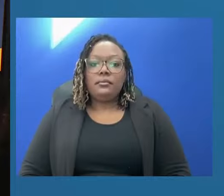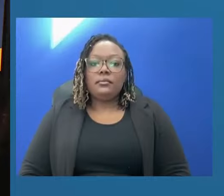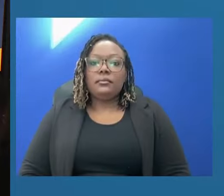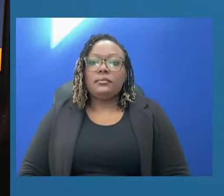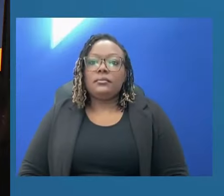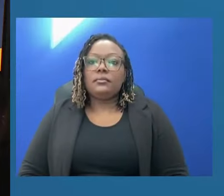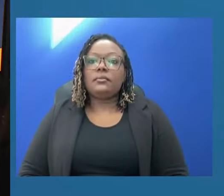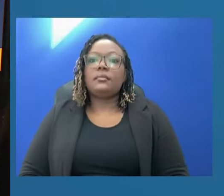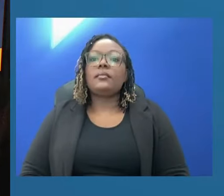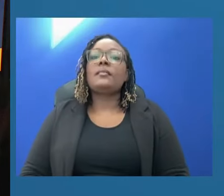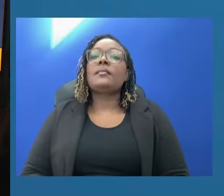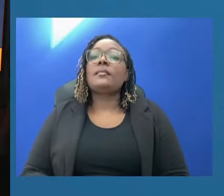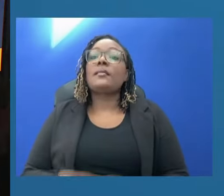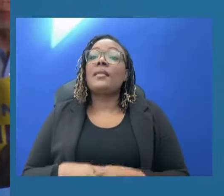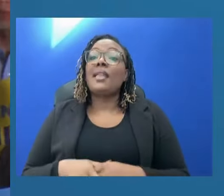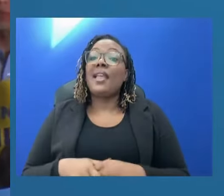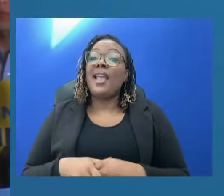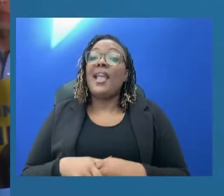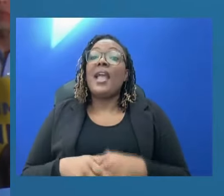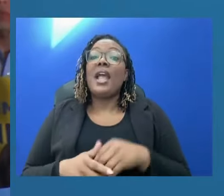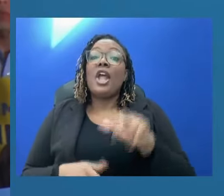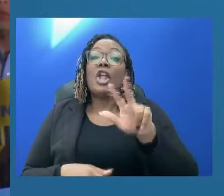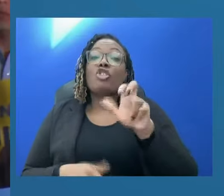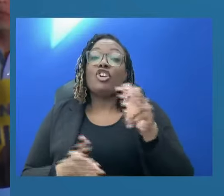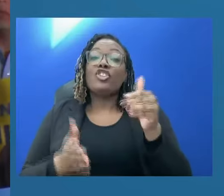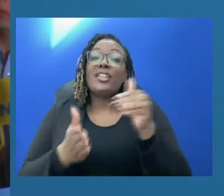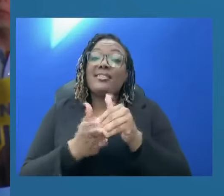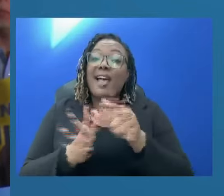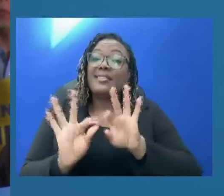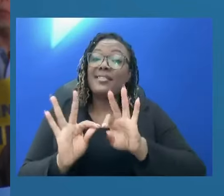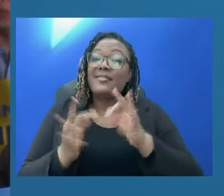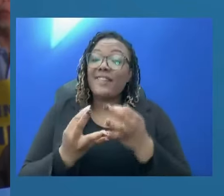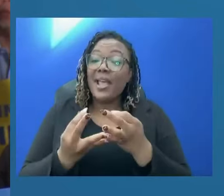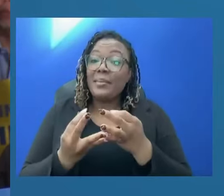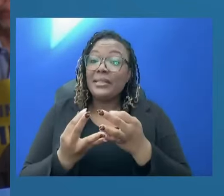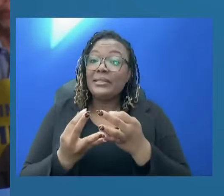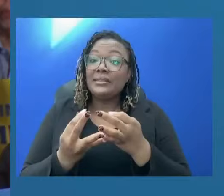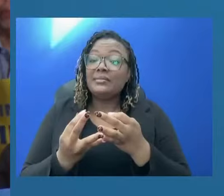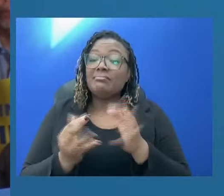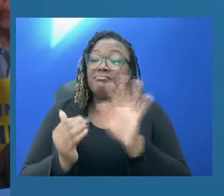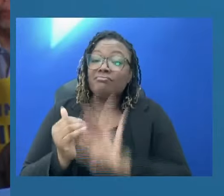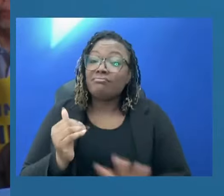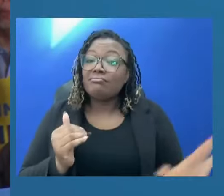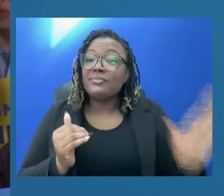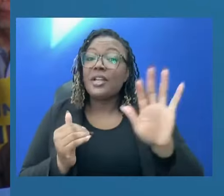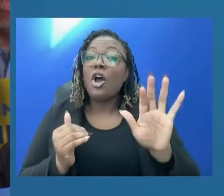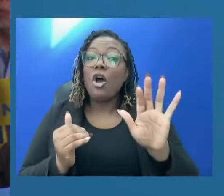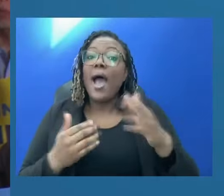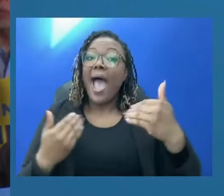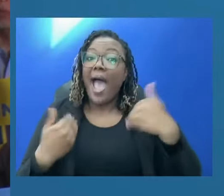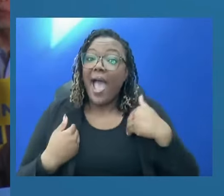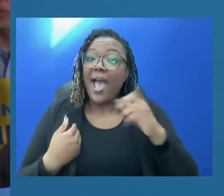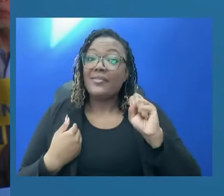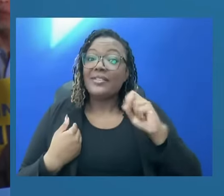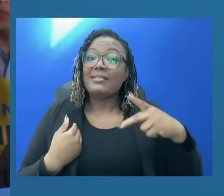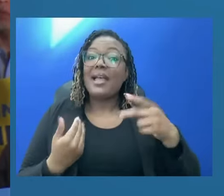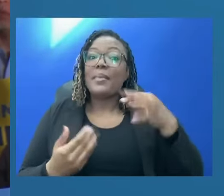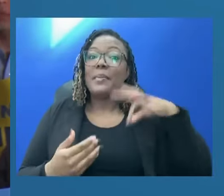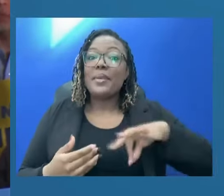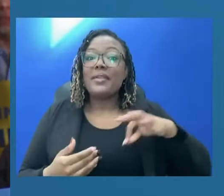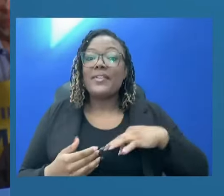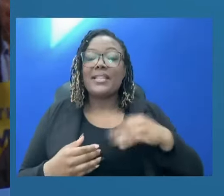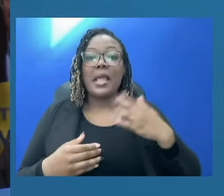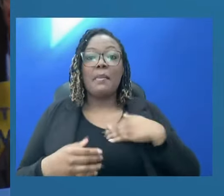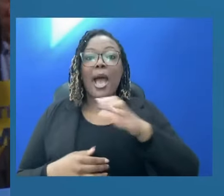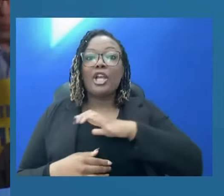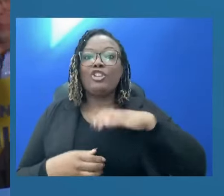And as I said, 300,000 families are on SNAP in my congressional